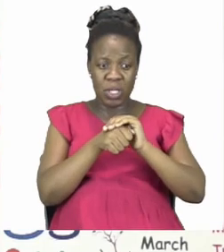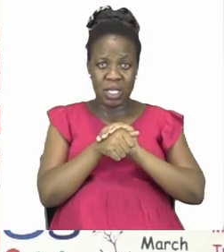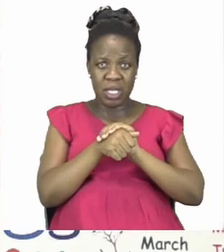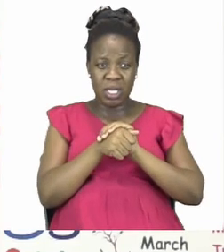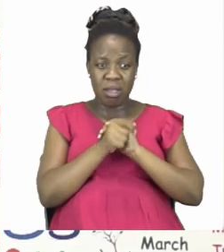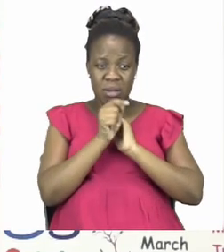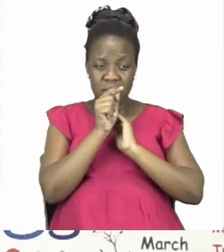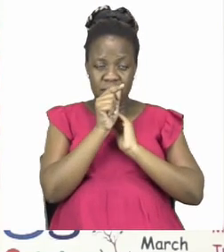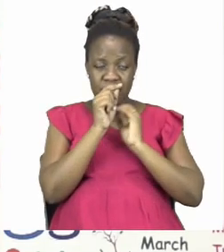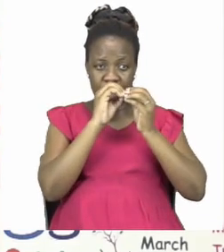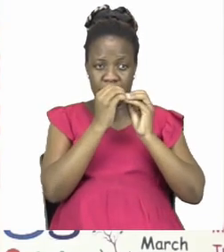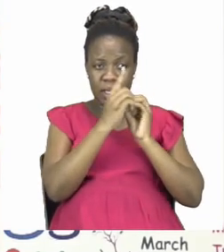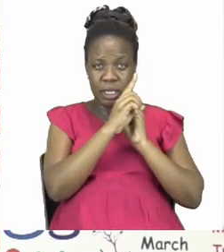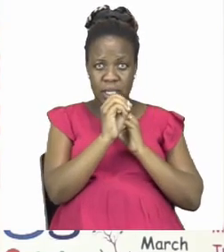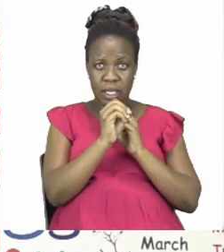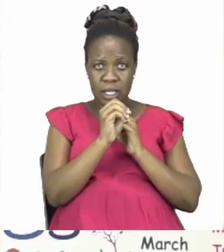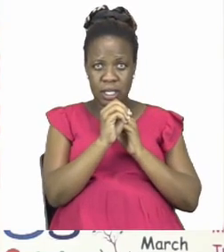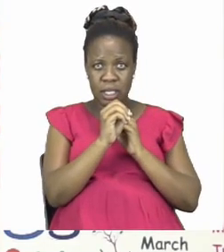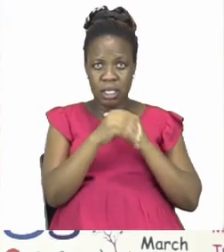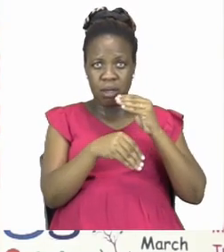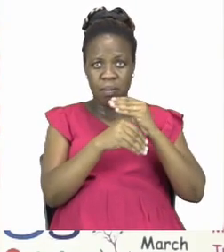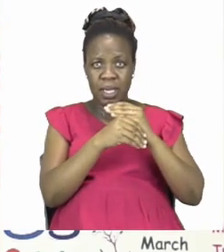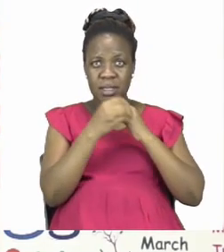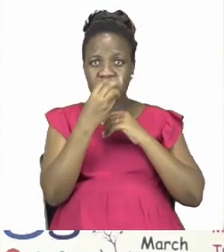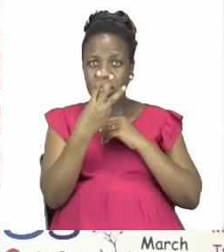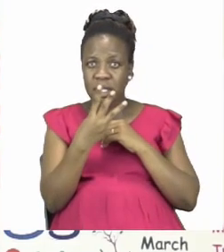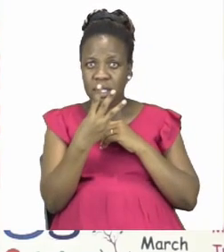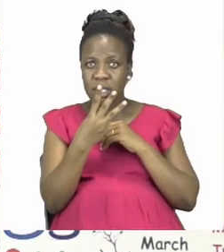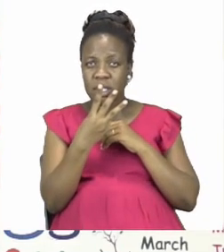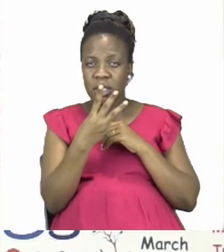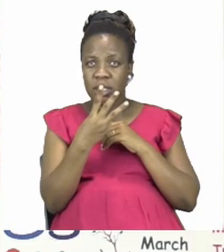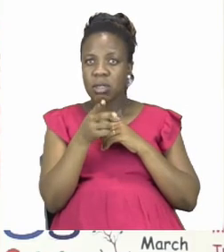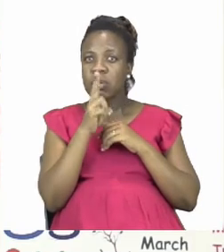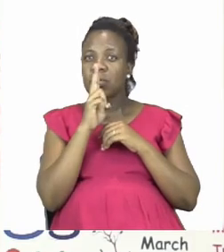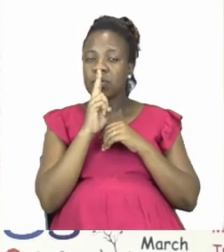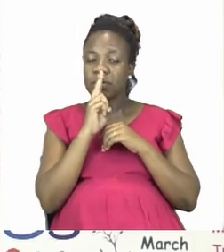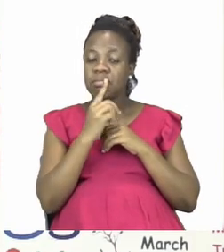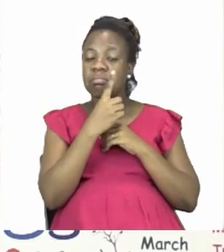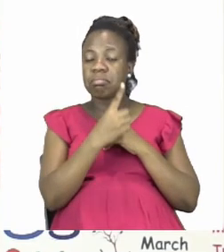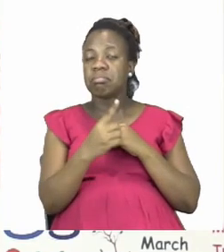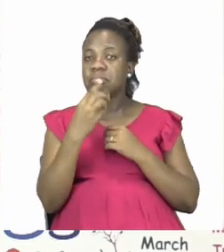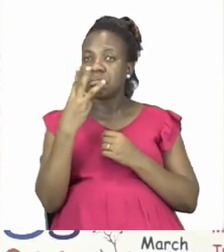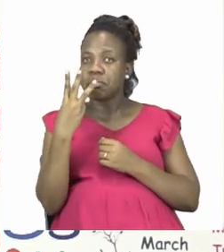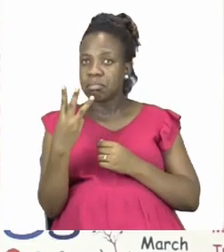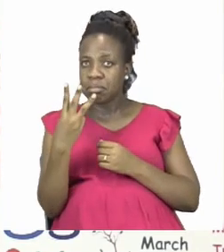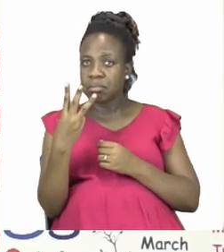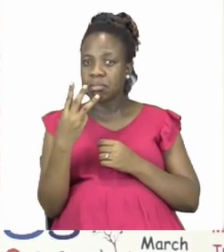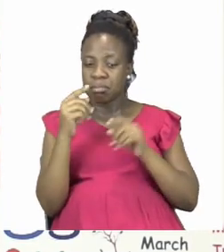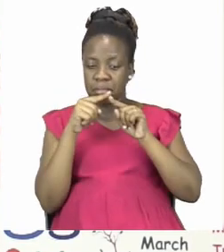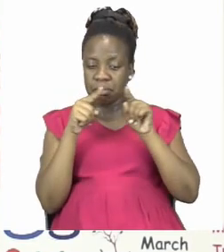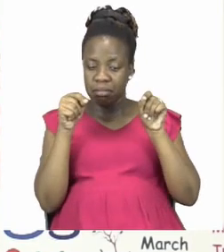had the number 10. So if we take 10 plus 3, then in the little block we will have